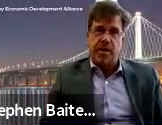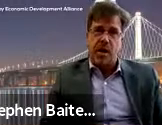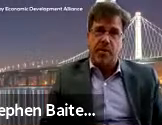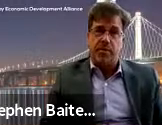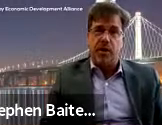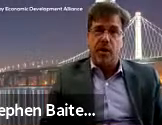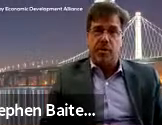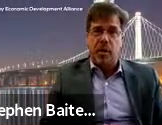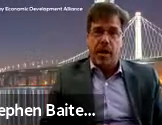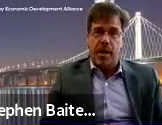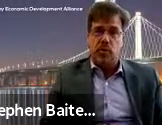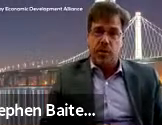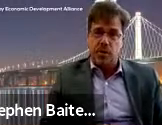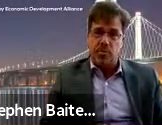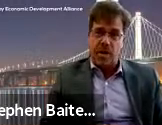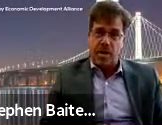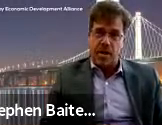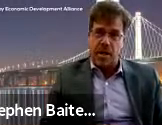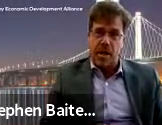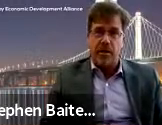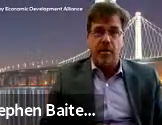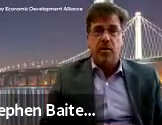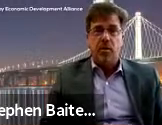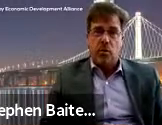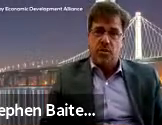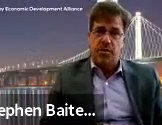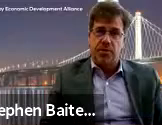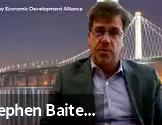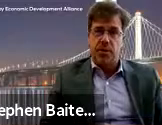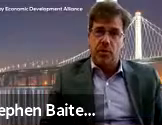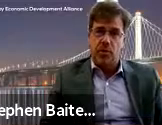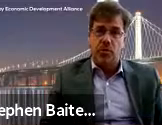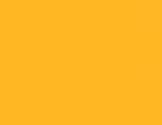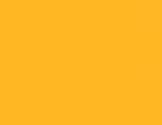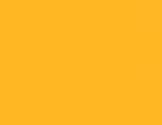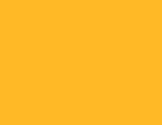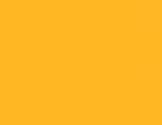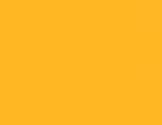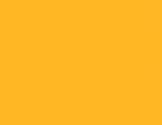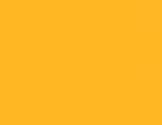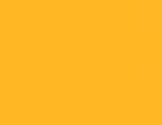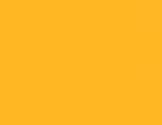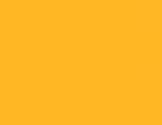East Bay Economic Development Alliance, or East Bay EDA, which is a 30-year-old. Stephen, you're muted.